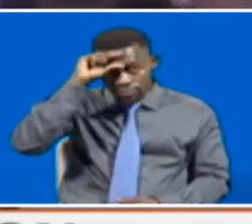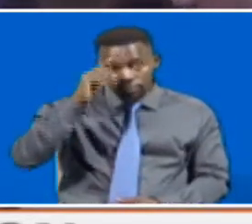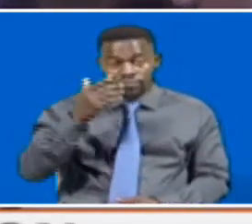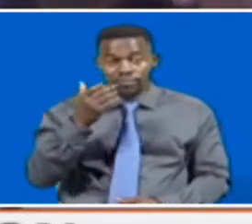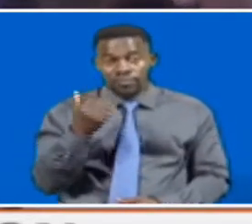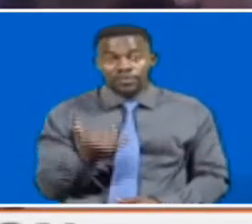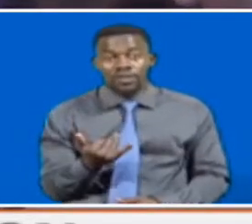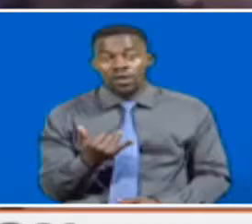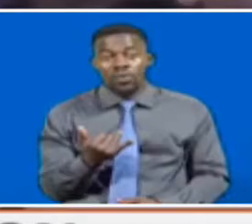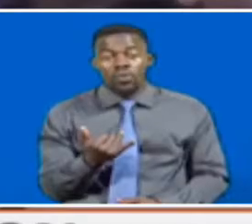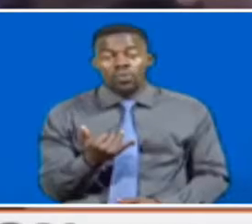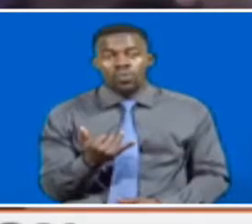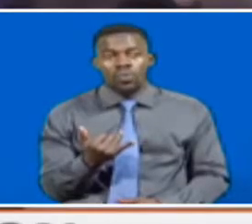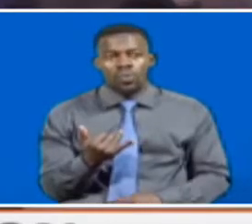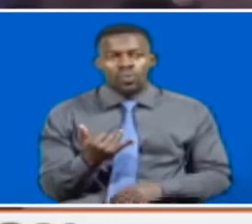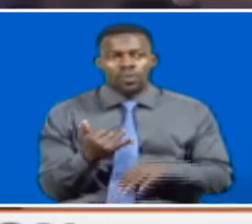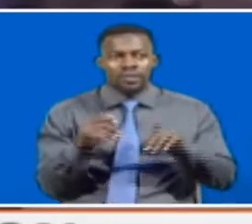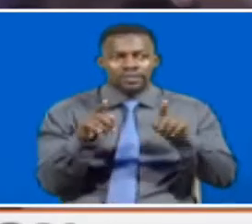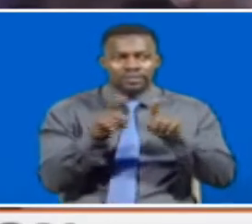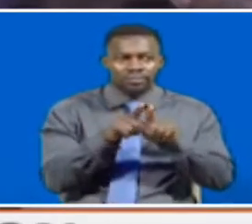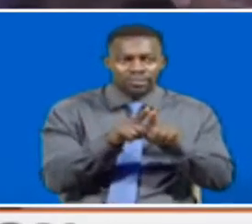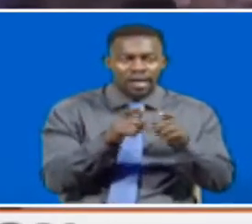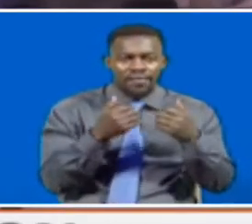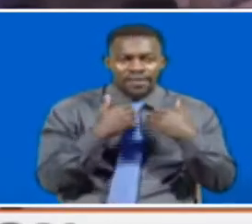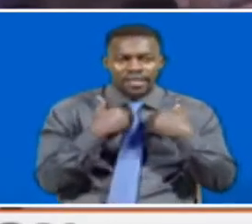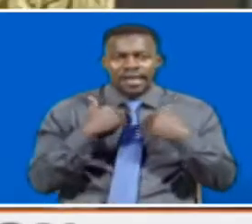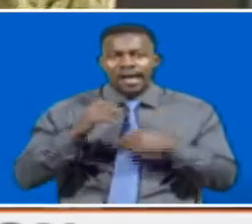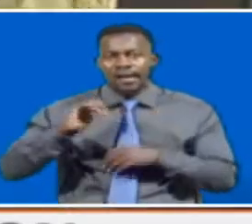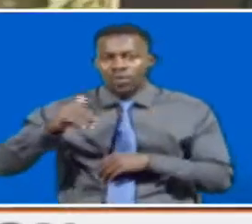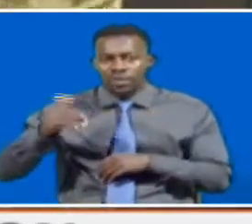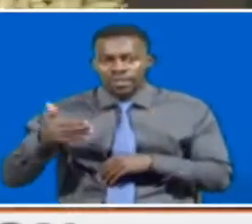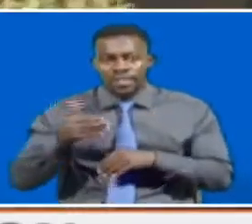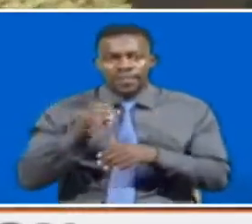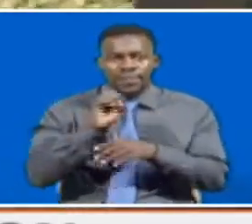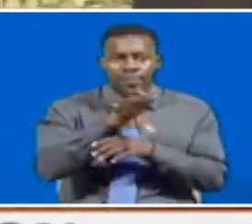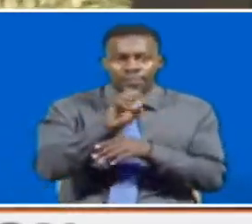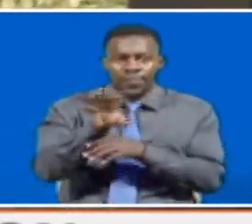to help in the formation of county irrigation development units.